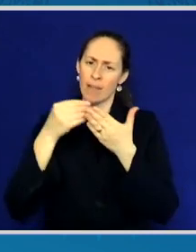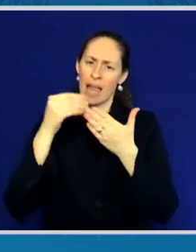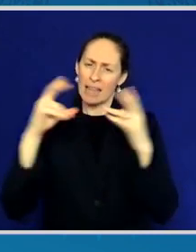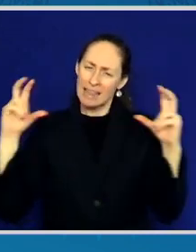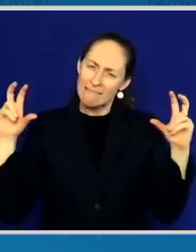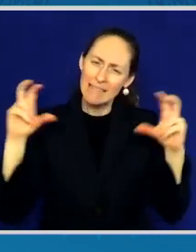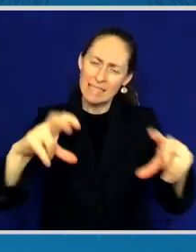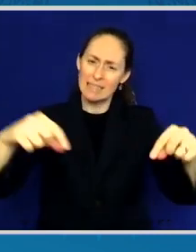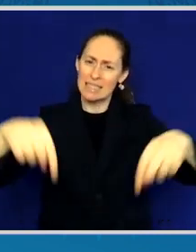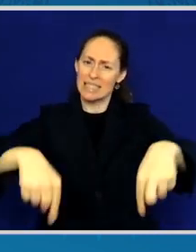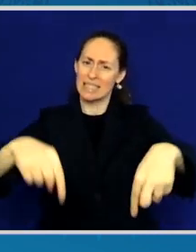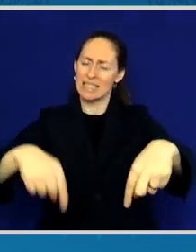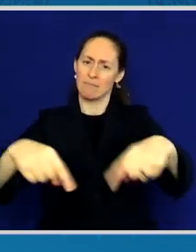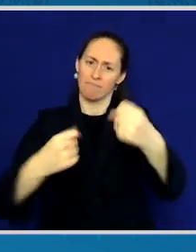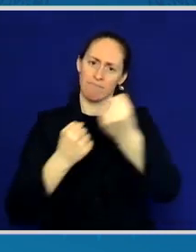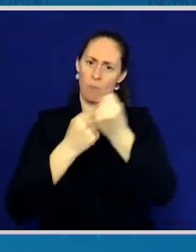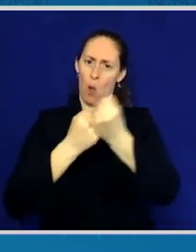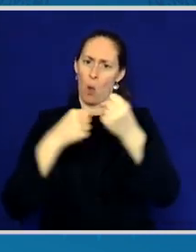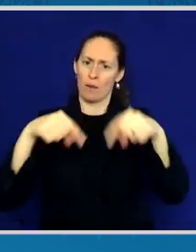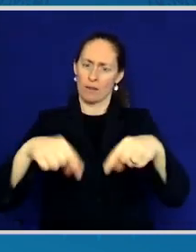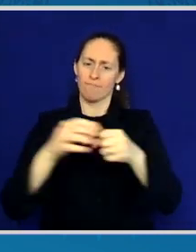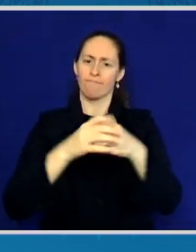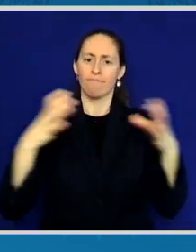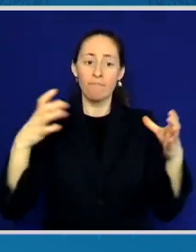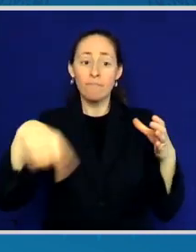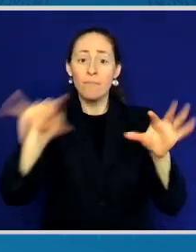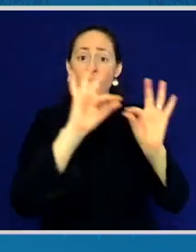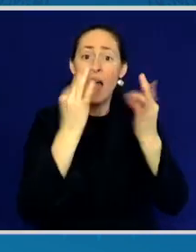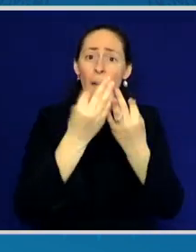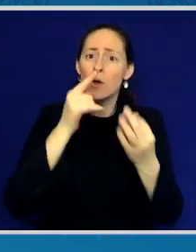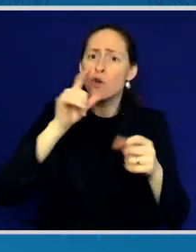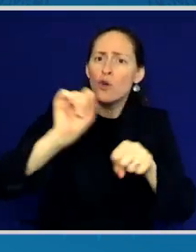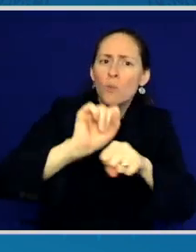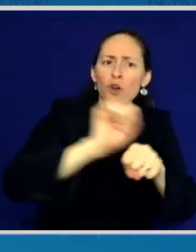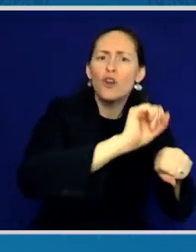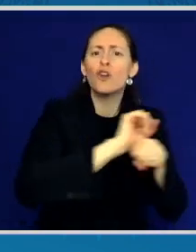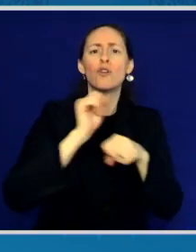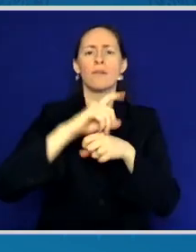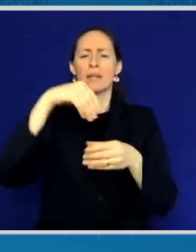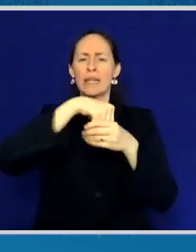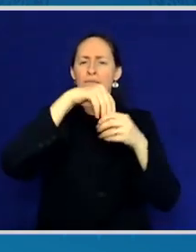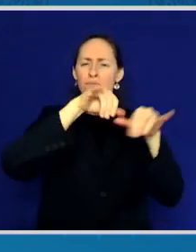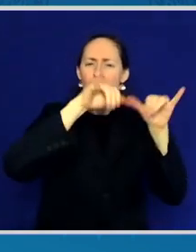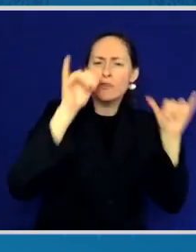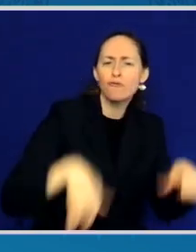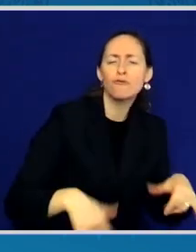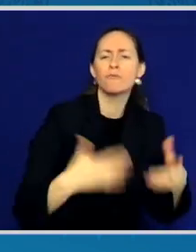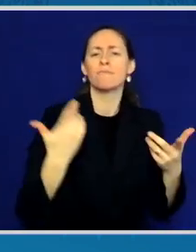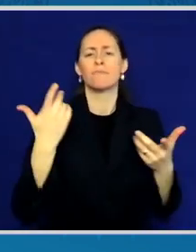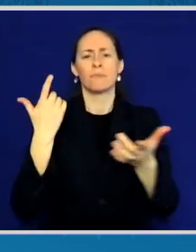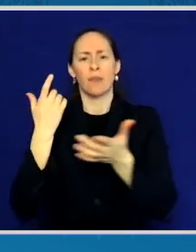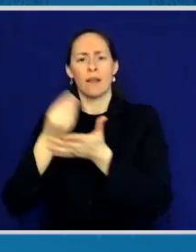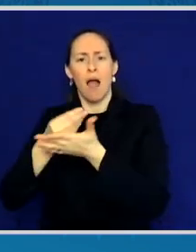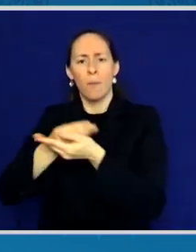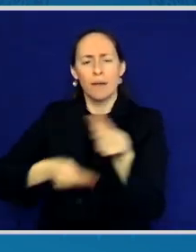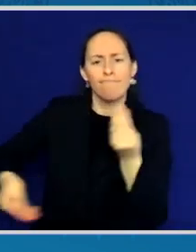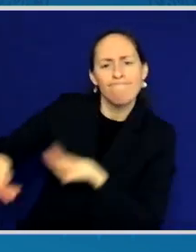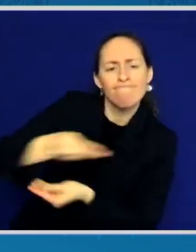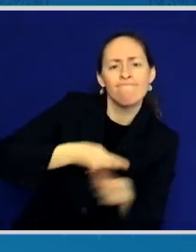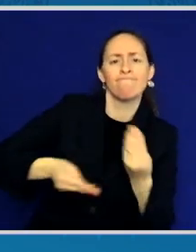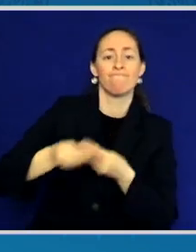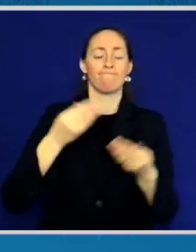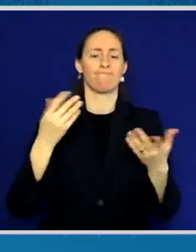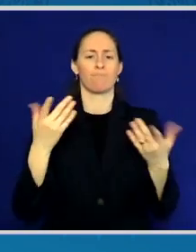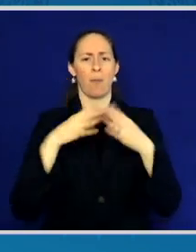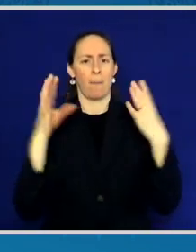that it's about supporting working families, it's about supporting our infrastructure, our economy, and our public health. So with that, I will turn the